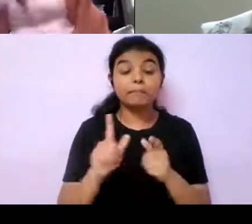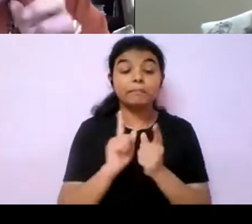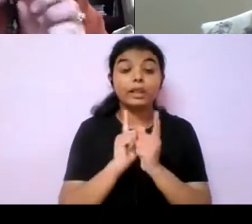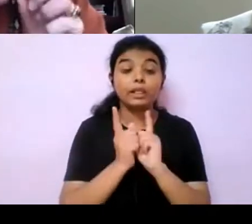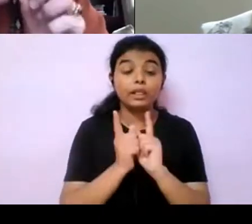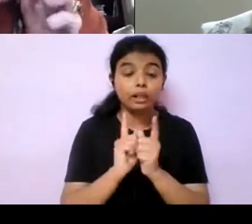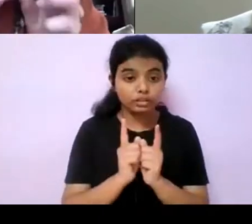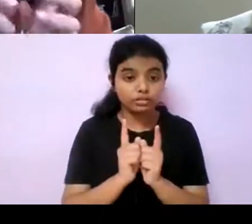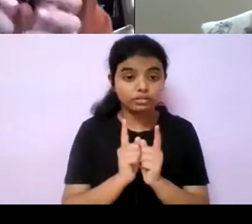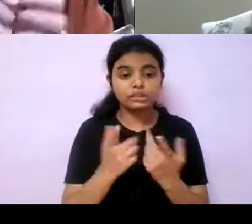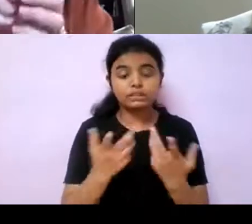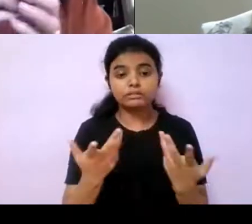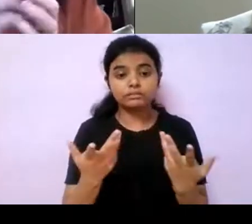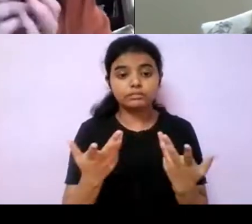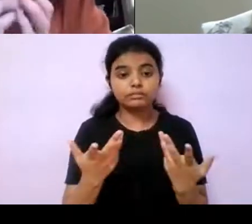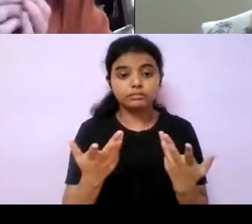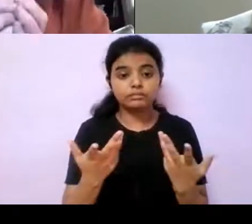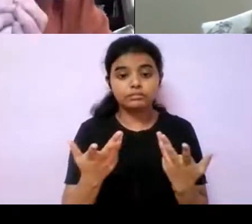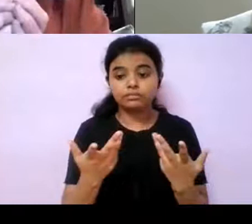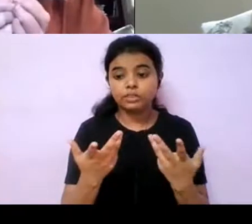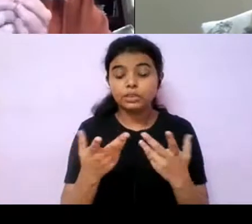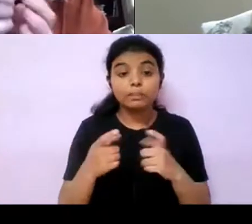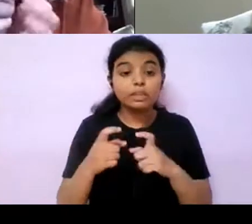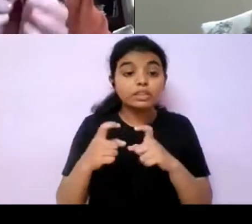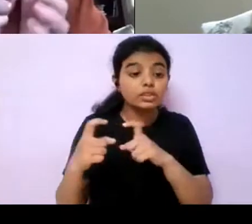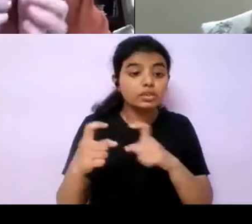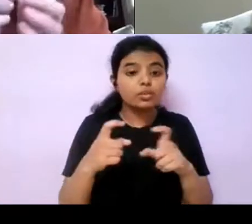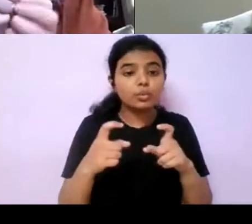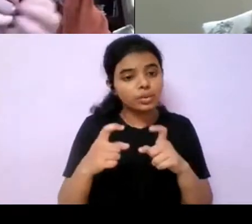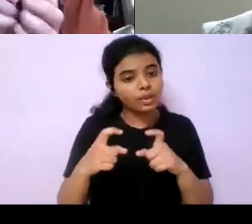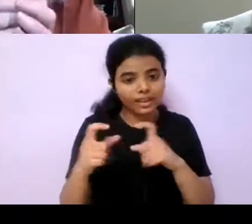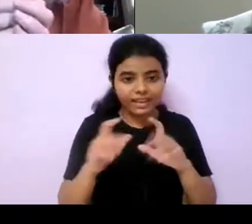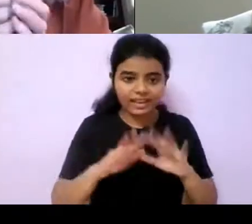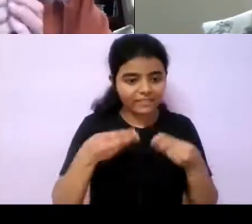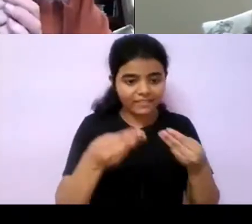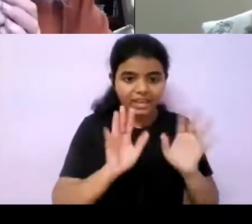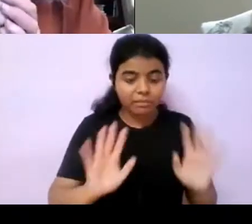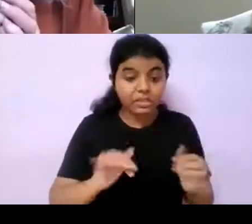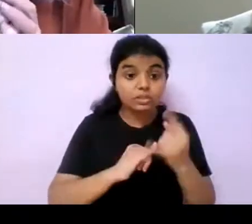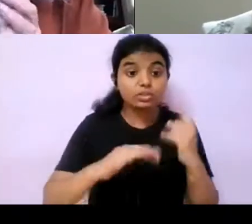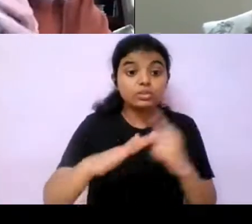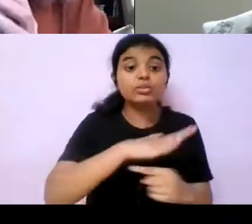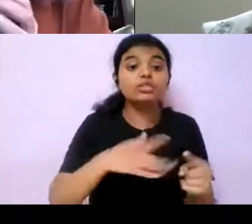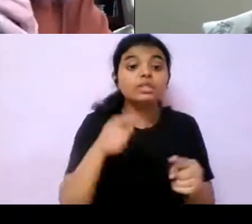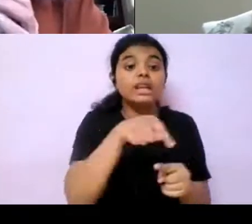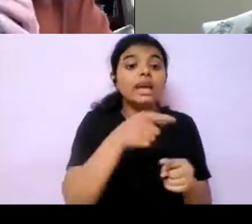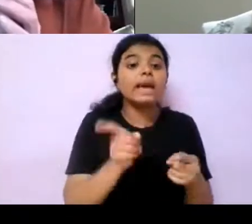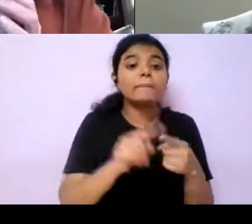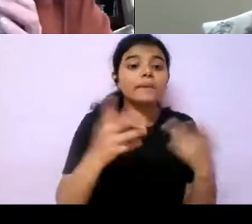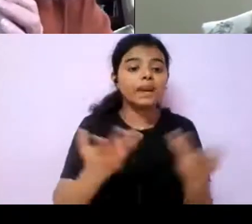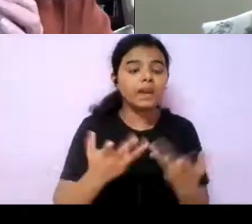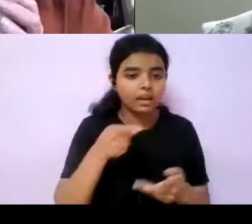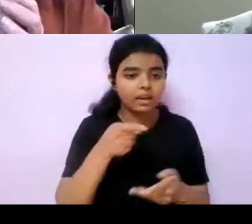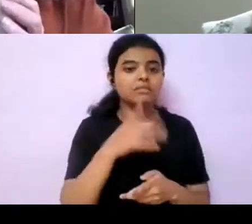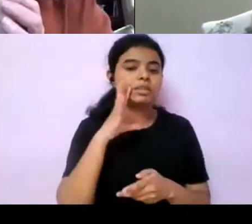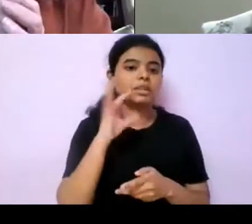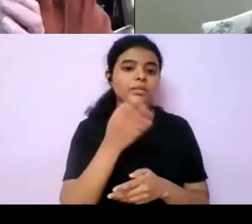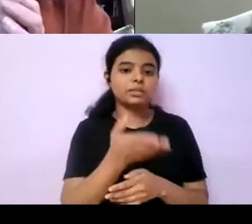of the caring situation, of the caregiving situation,